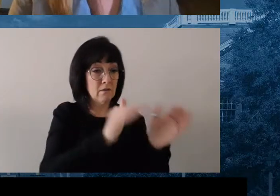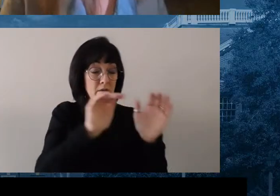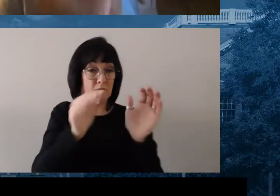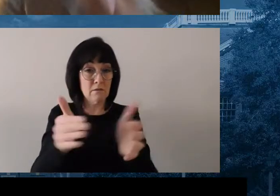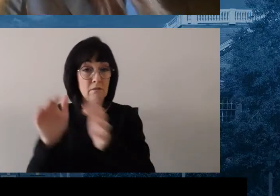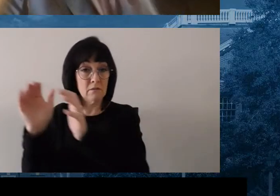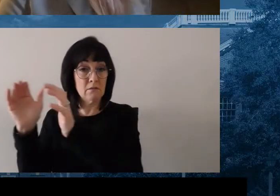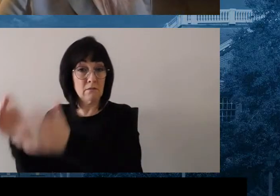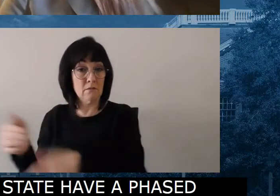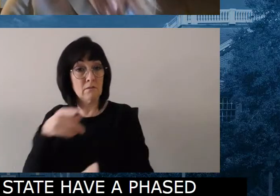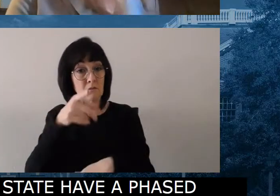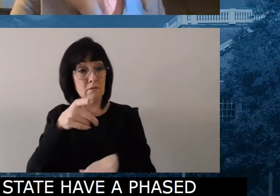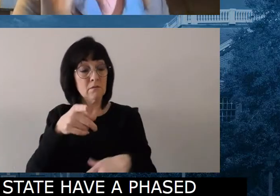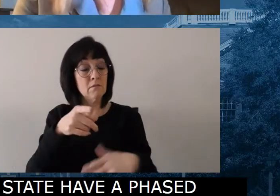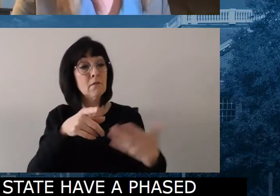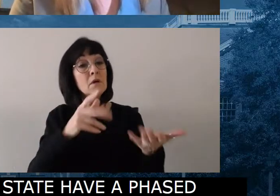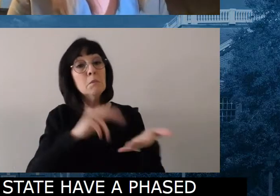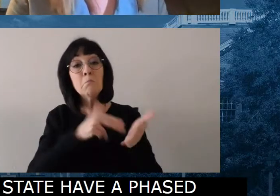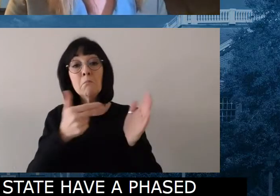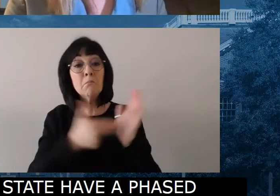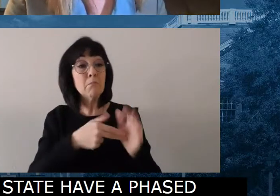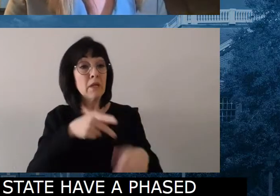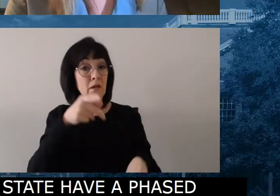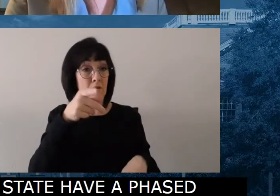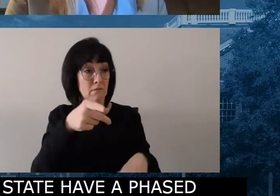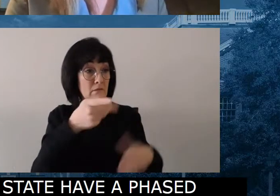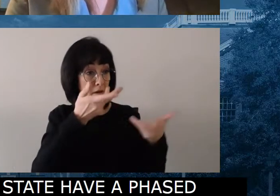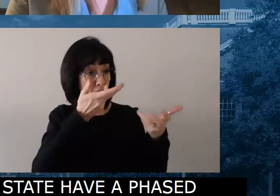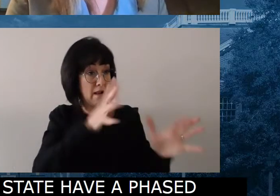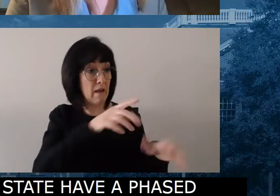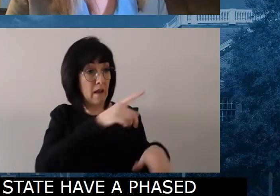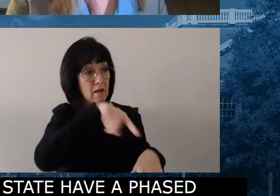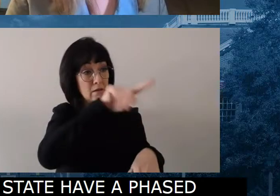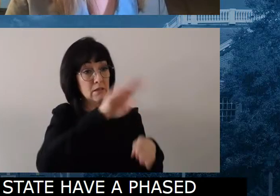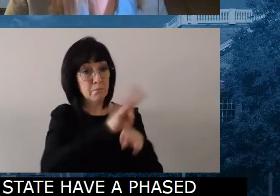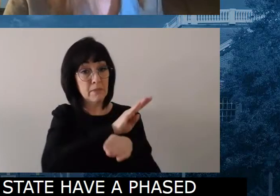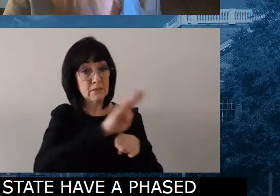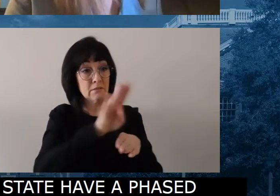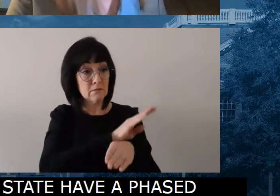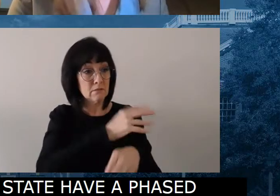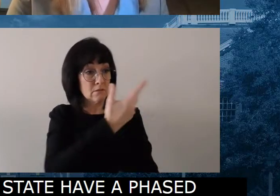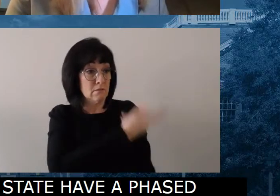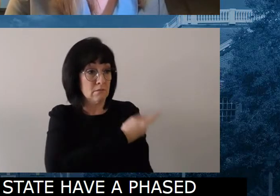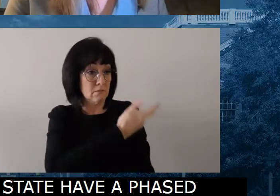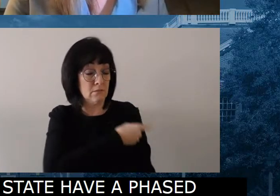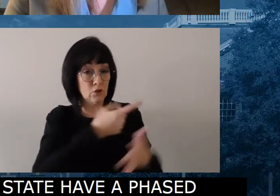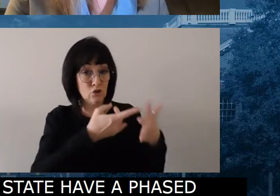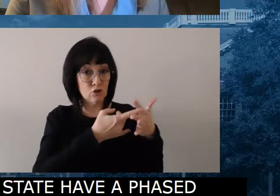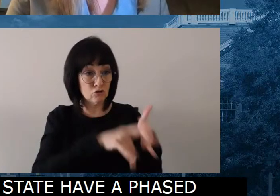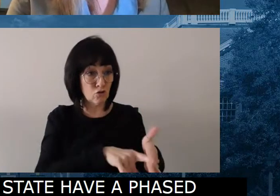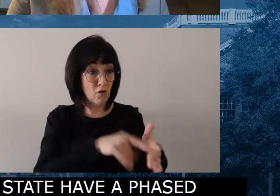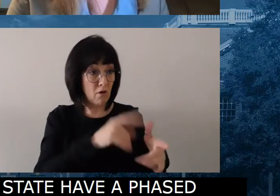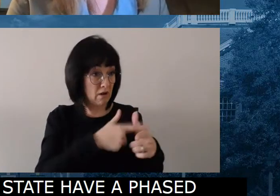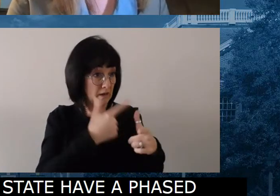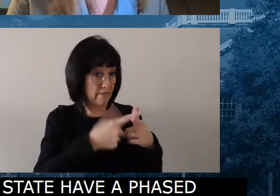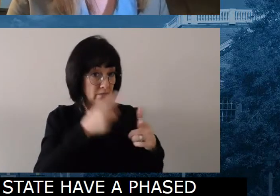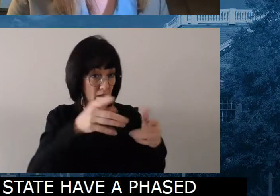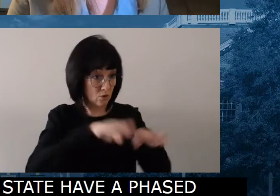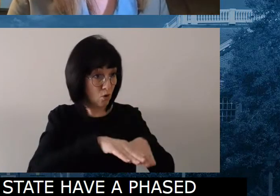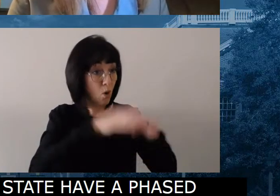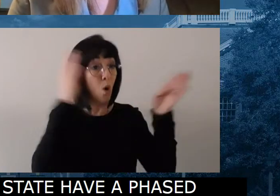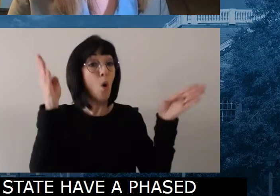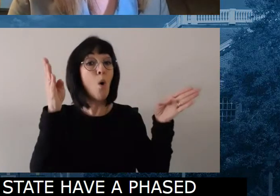Meaning, will you prioritize certain businesses over others and open the state gradually? And what factors are most important when